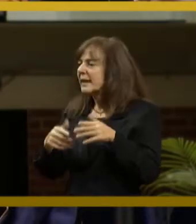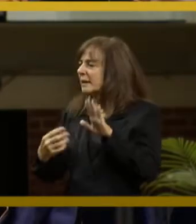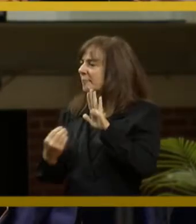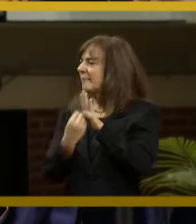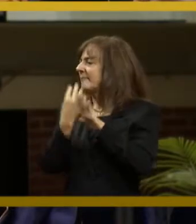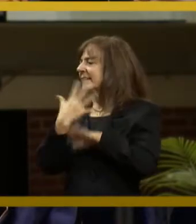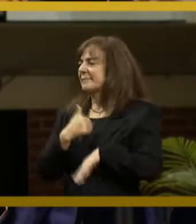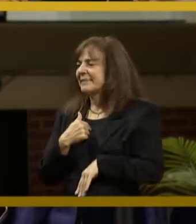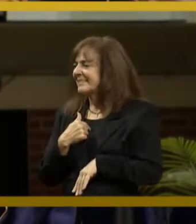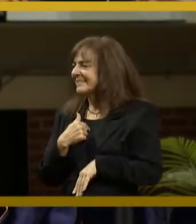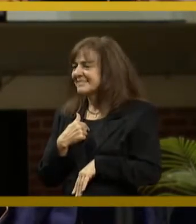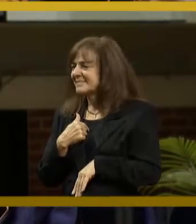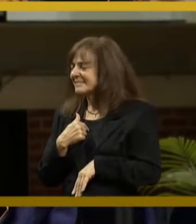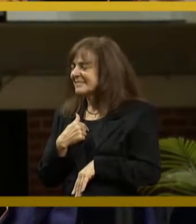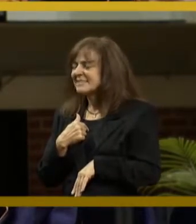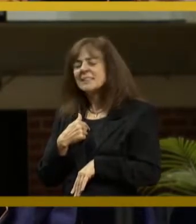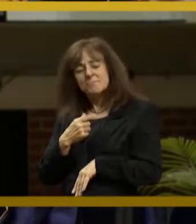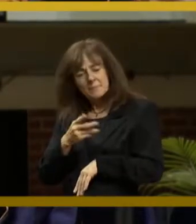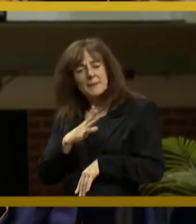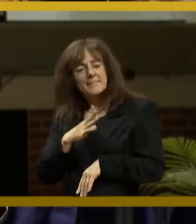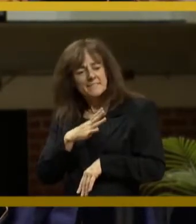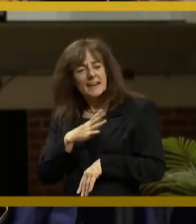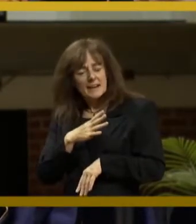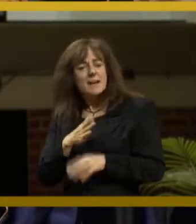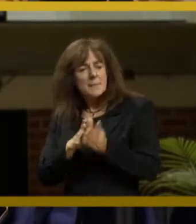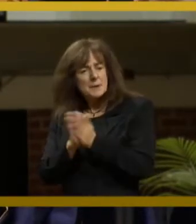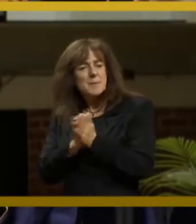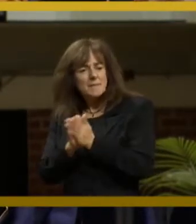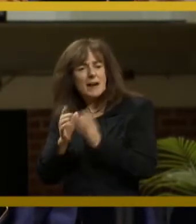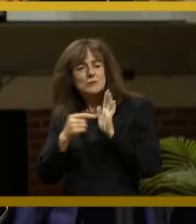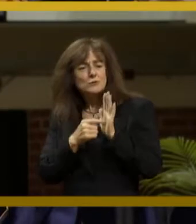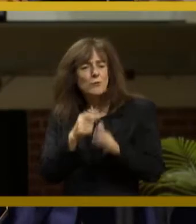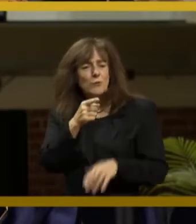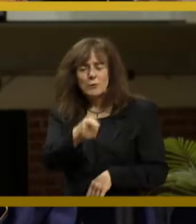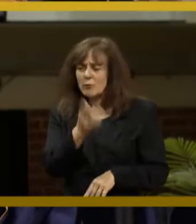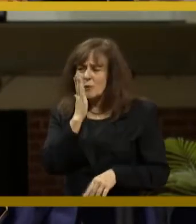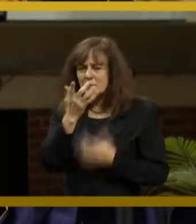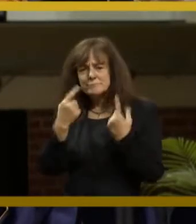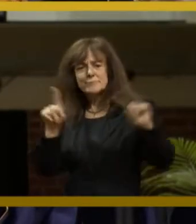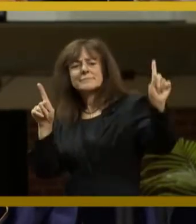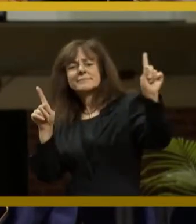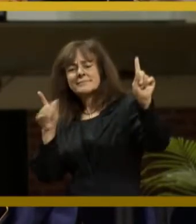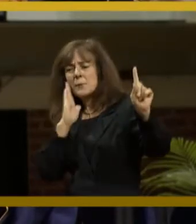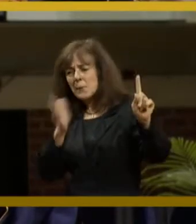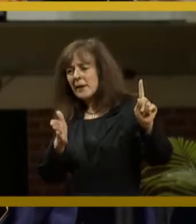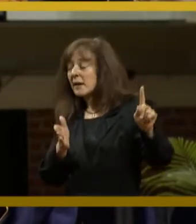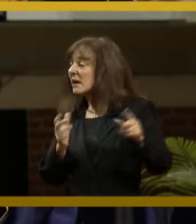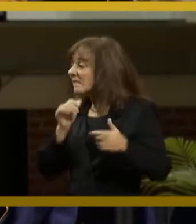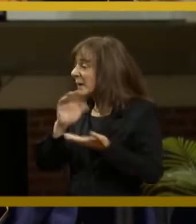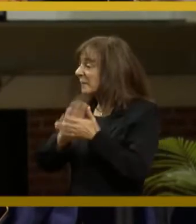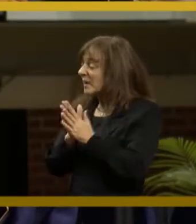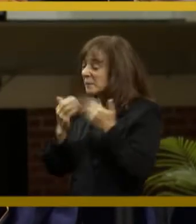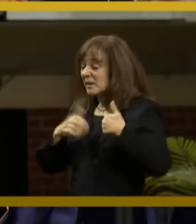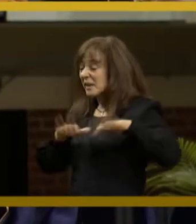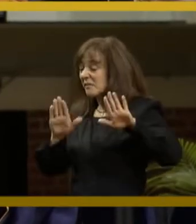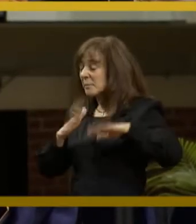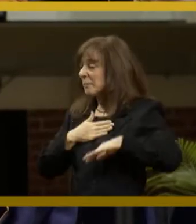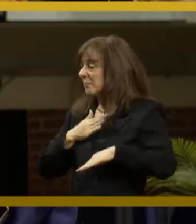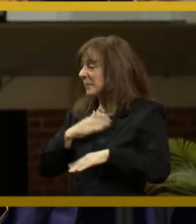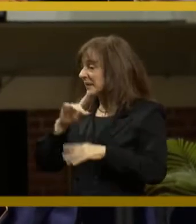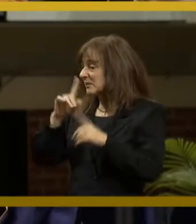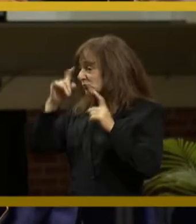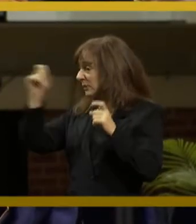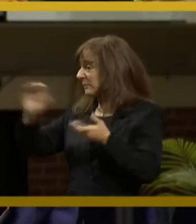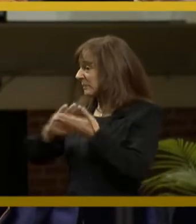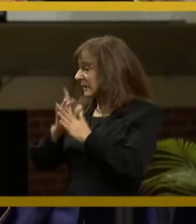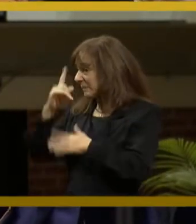you. Instead, allow them to motivate you. You know, if I had gotten discouraged and given up on my dream of becoming